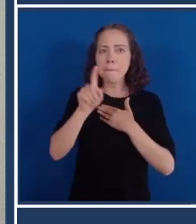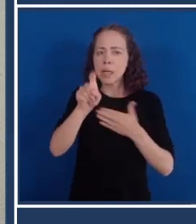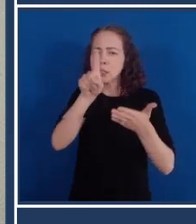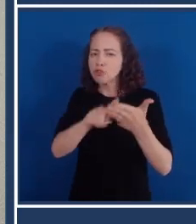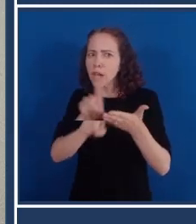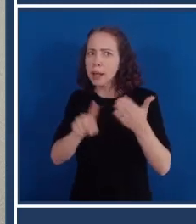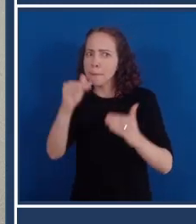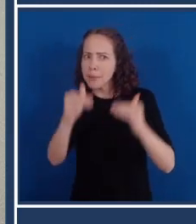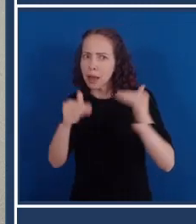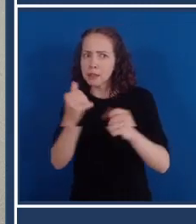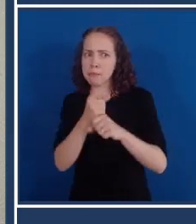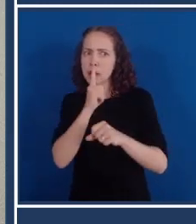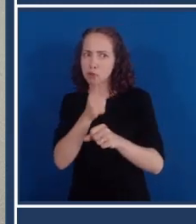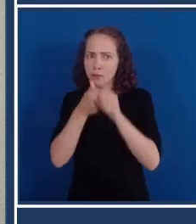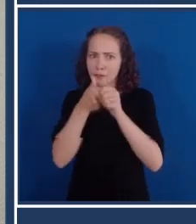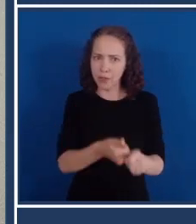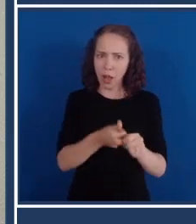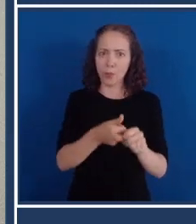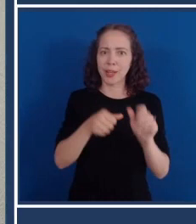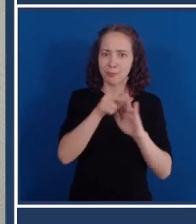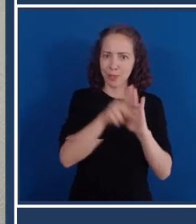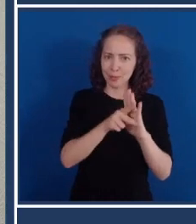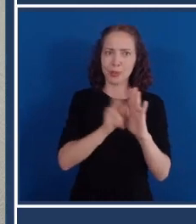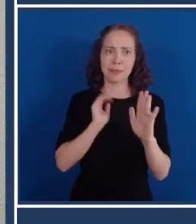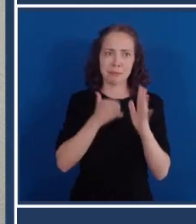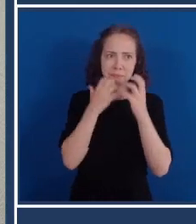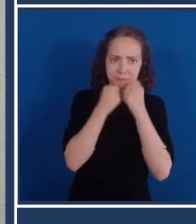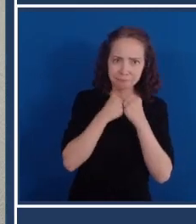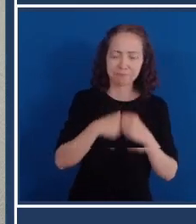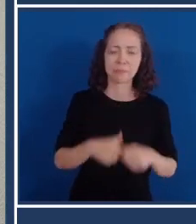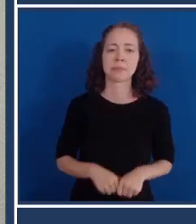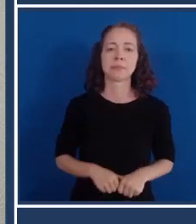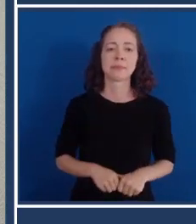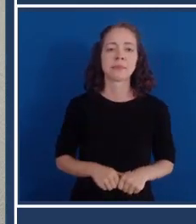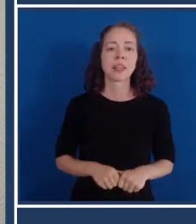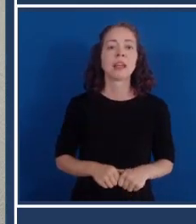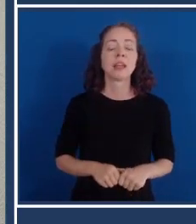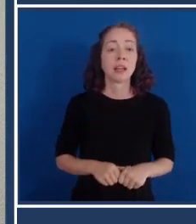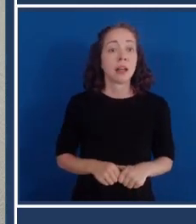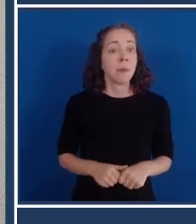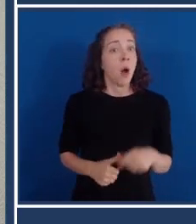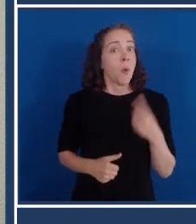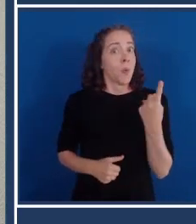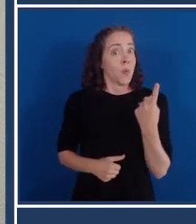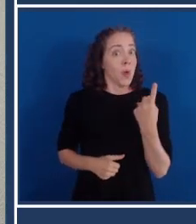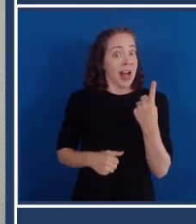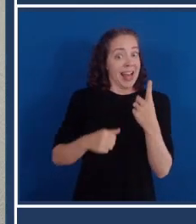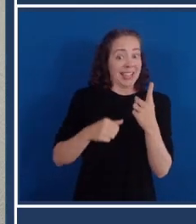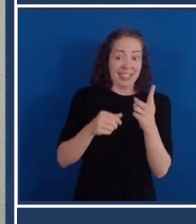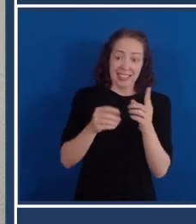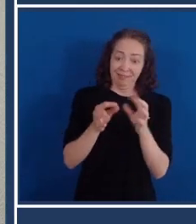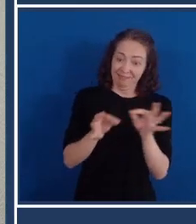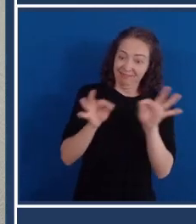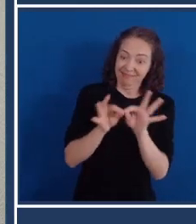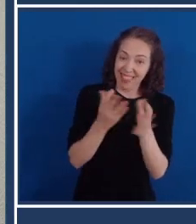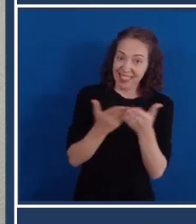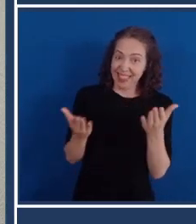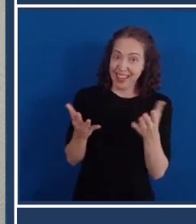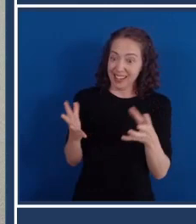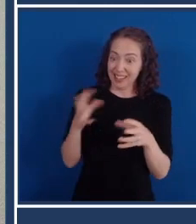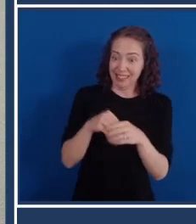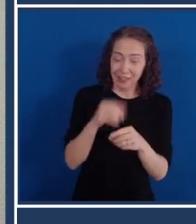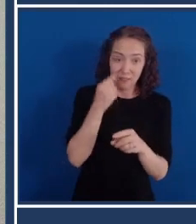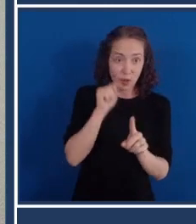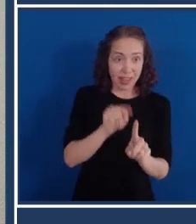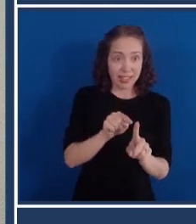But for me, if there's one key ingredient in upholding our responsible AI principles, it is unquestionably